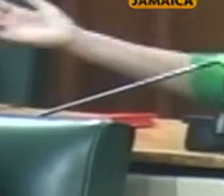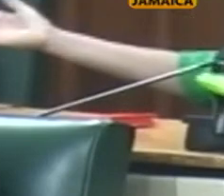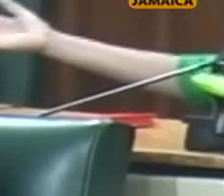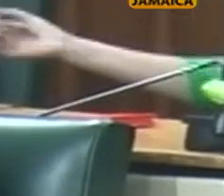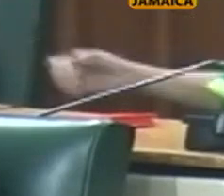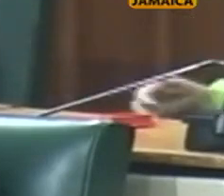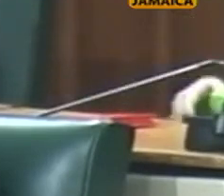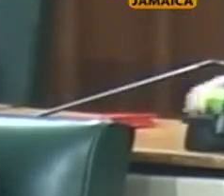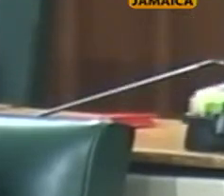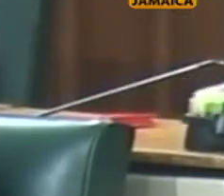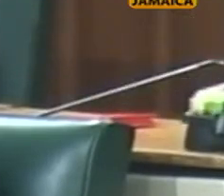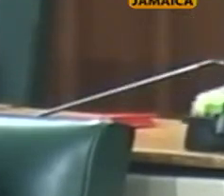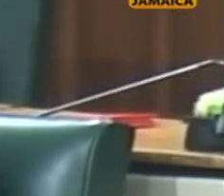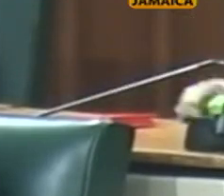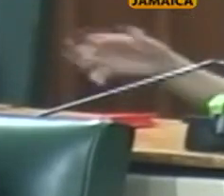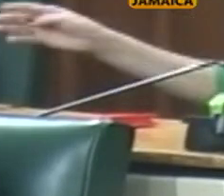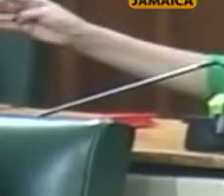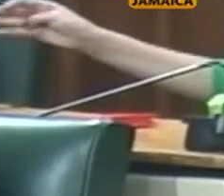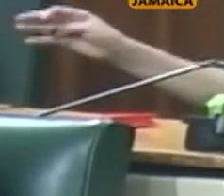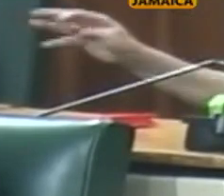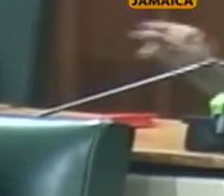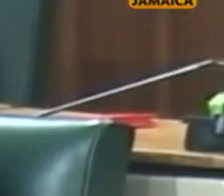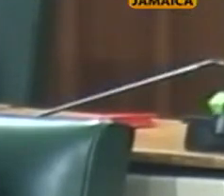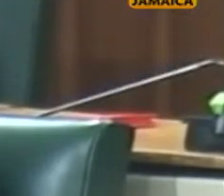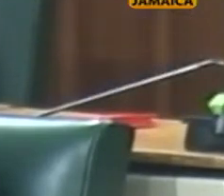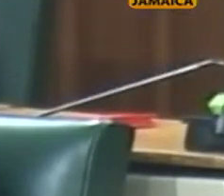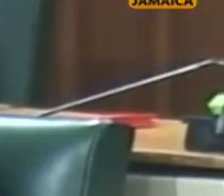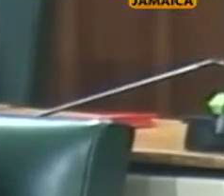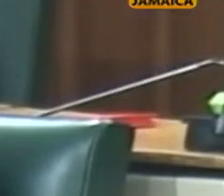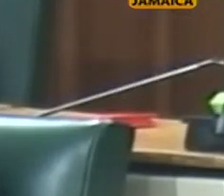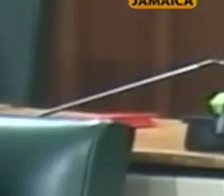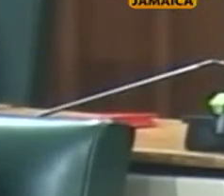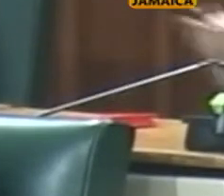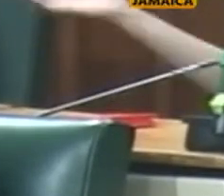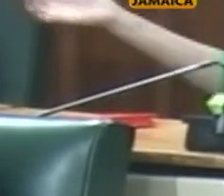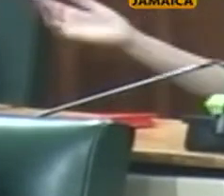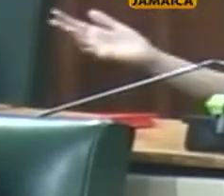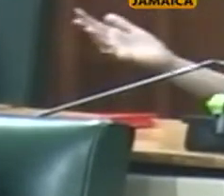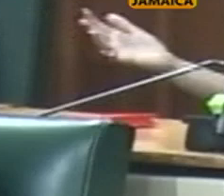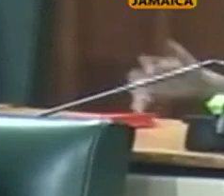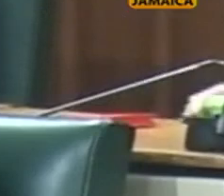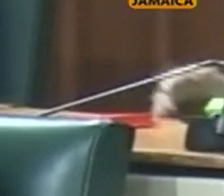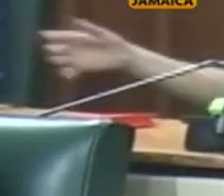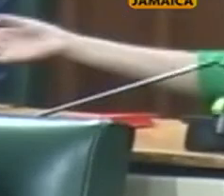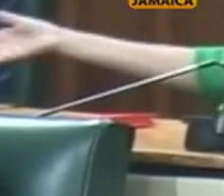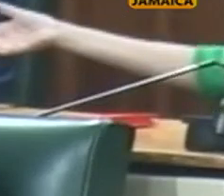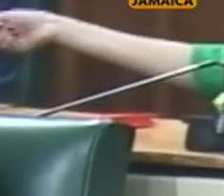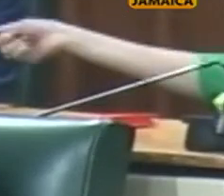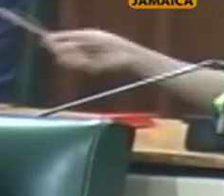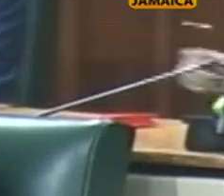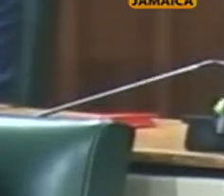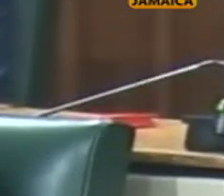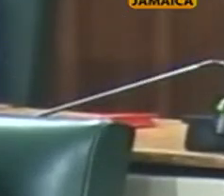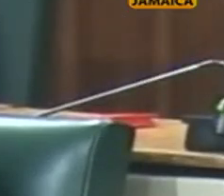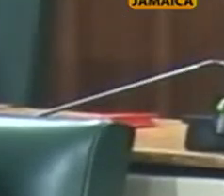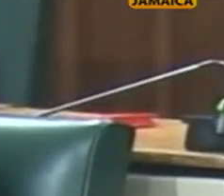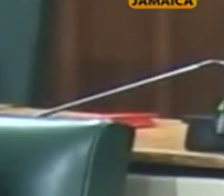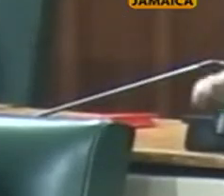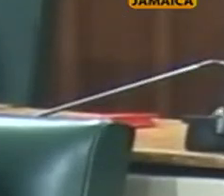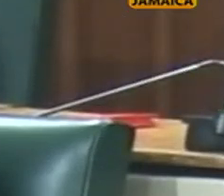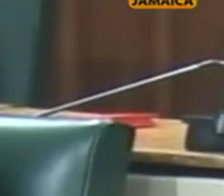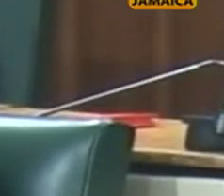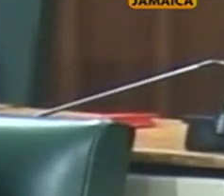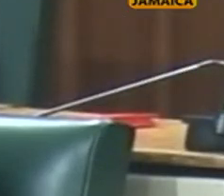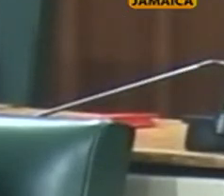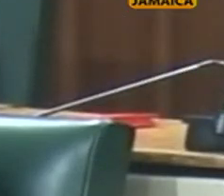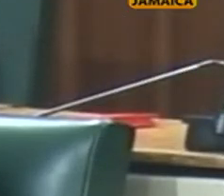generally, and that such risk profile shall have regard to the following areas of its business: business products offered, its distribution